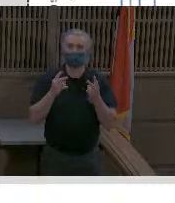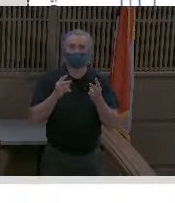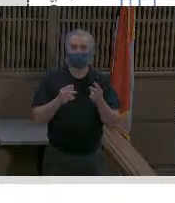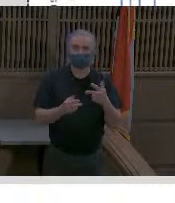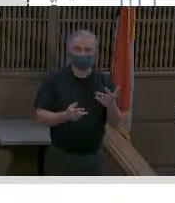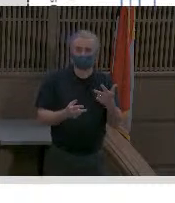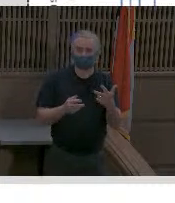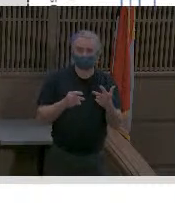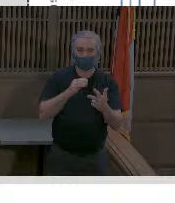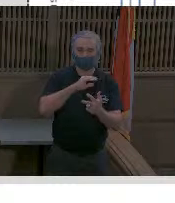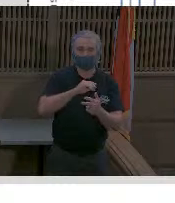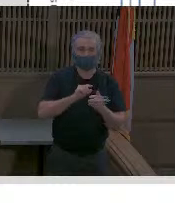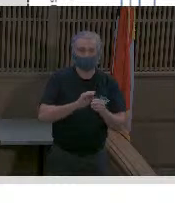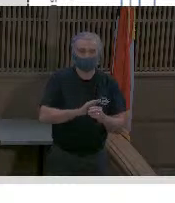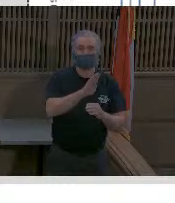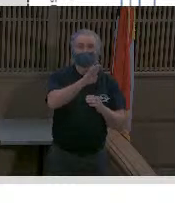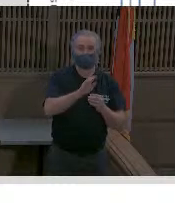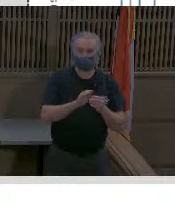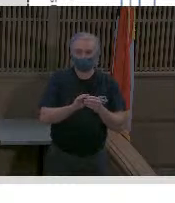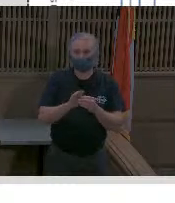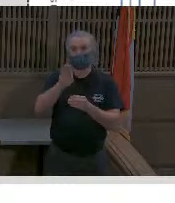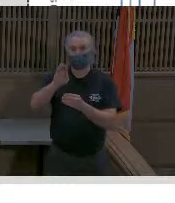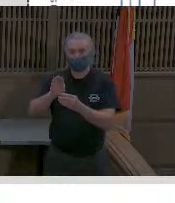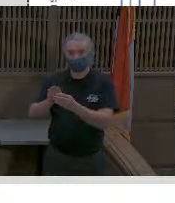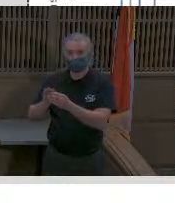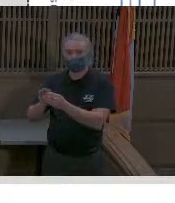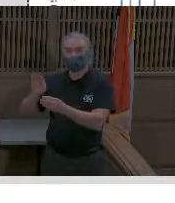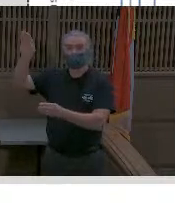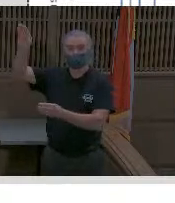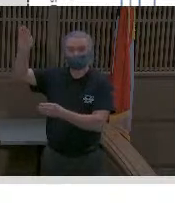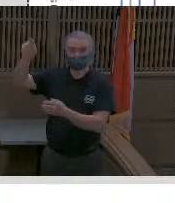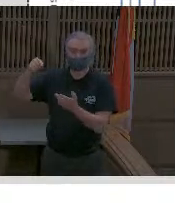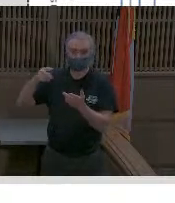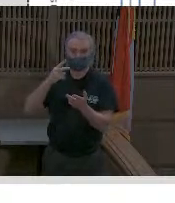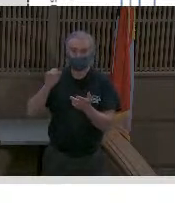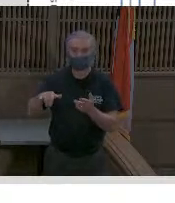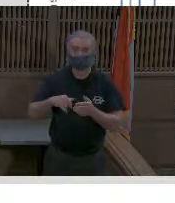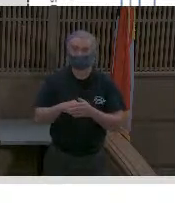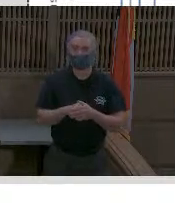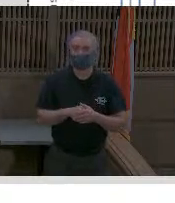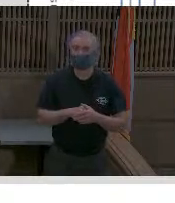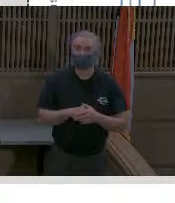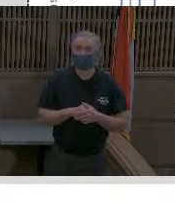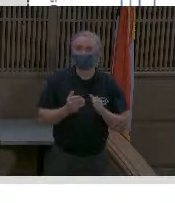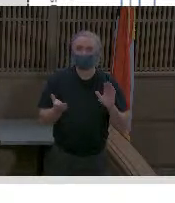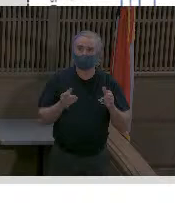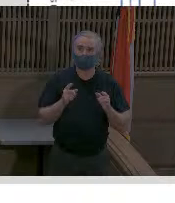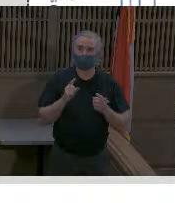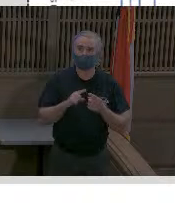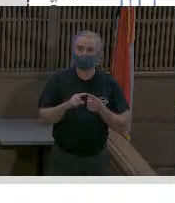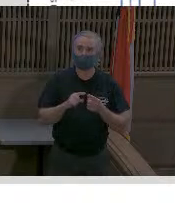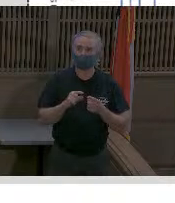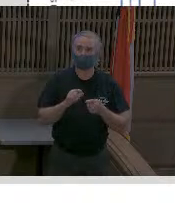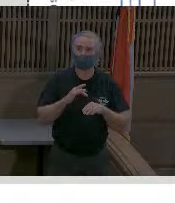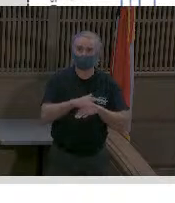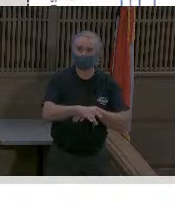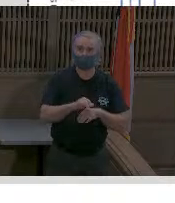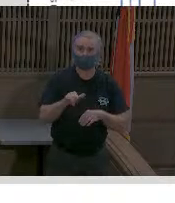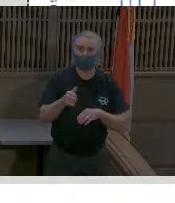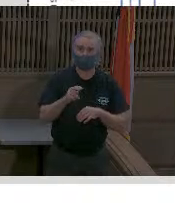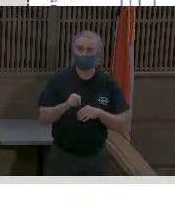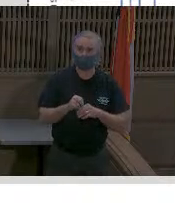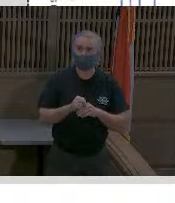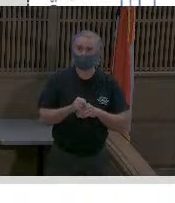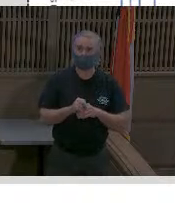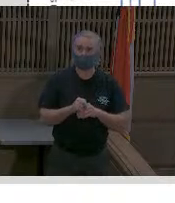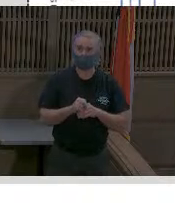we right now are enjoying fewer numbers of new cases compared to early January. If you